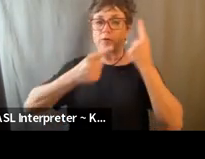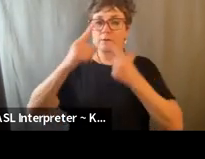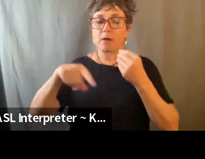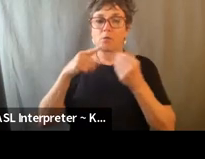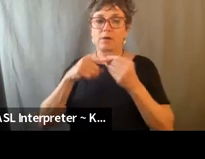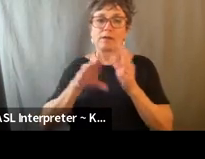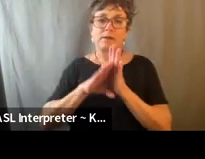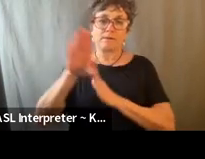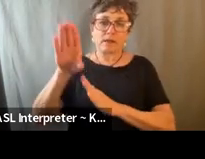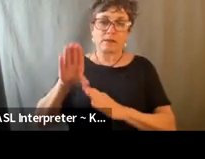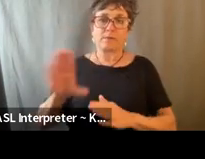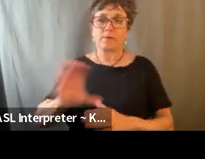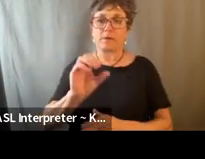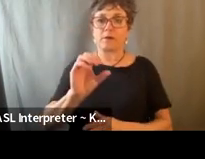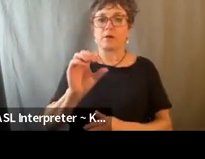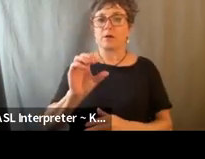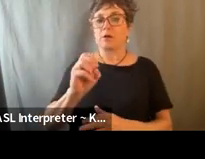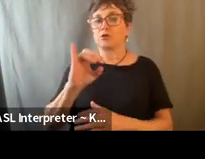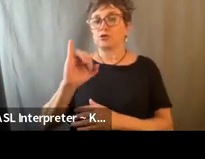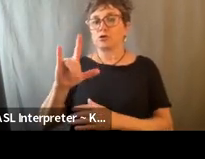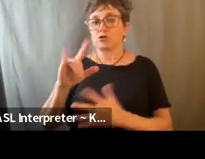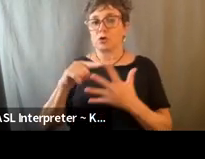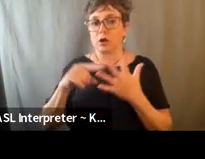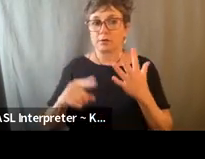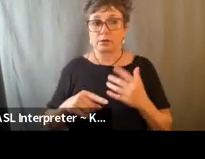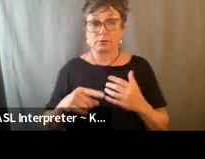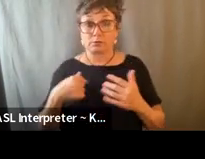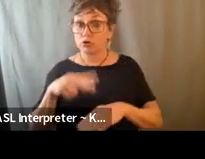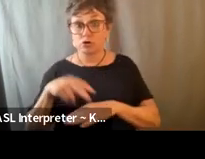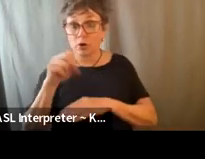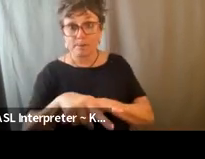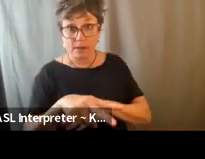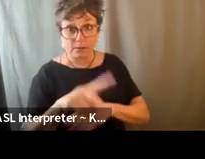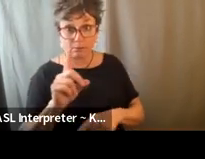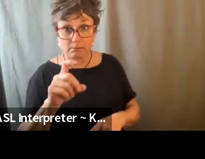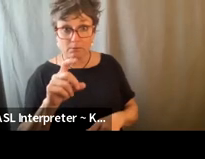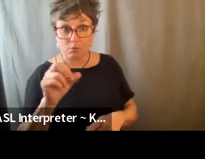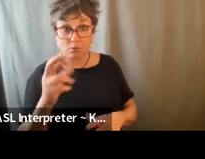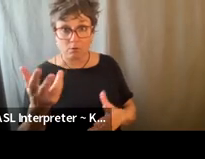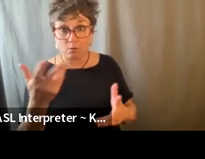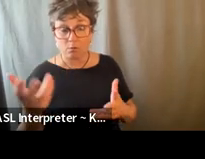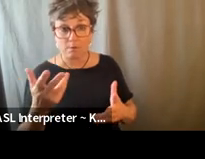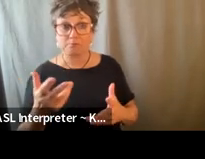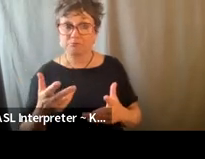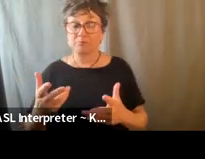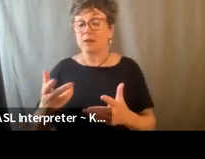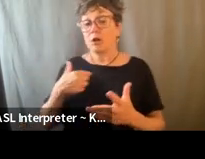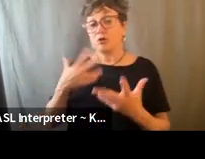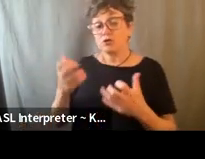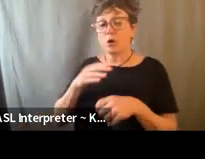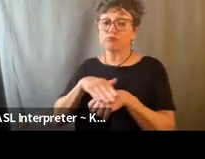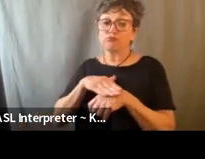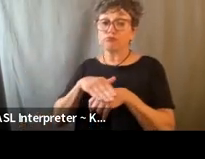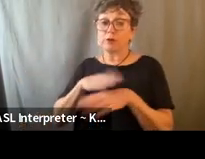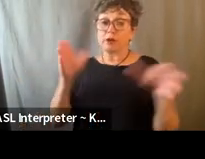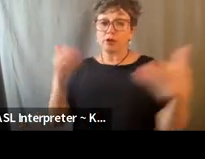content. Yeah, for sure. Do you want me to just jump right into it then and get started? Yeah, you want to give a little intro and then I can